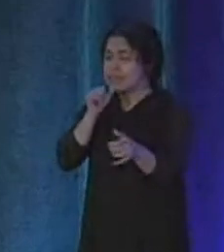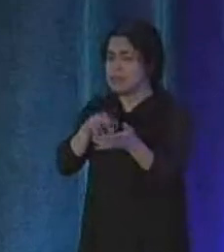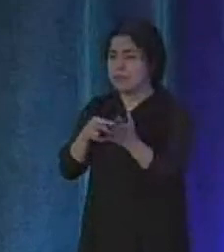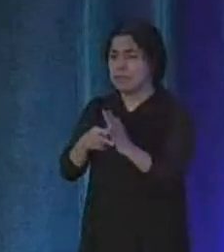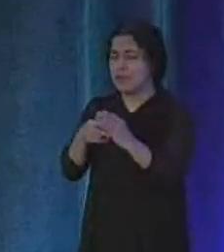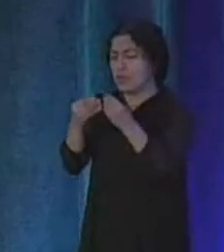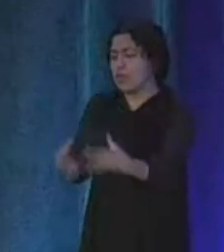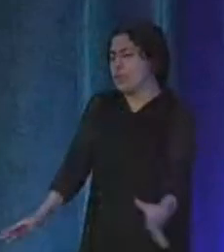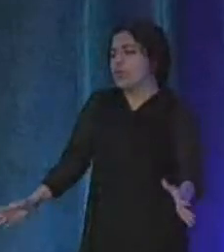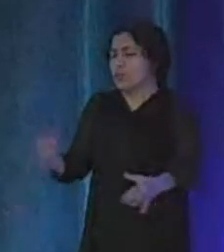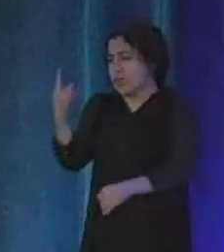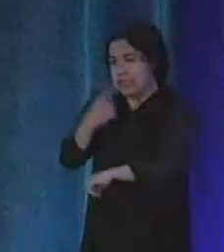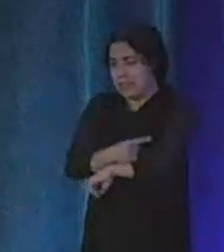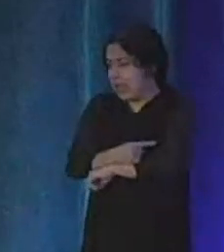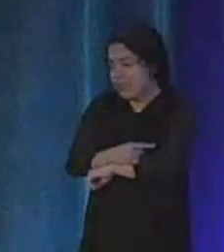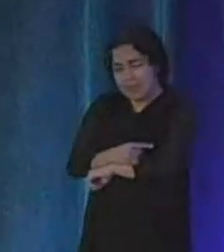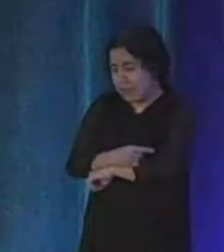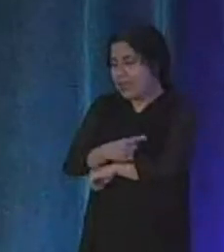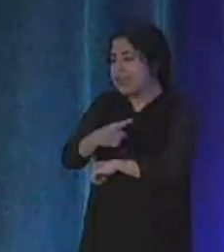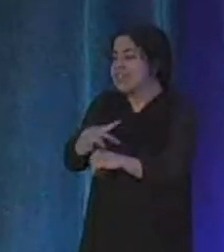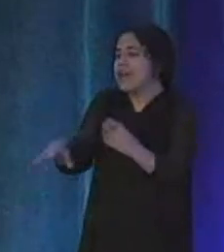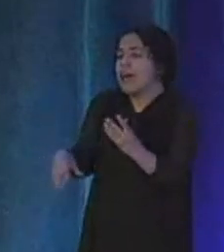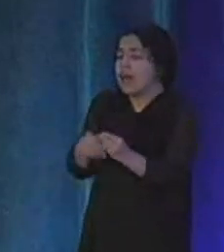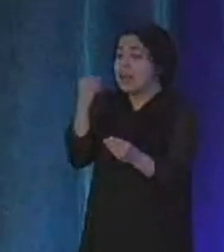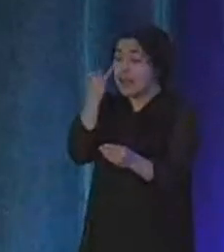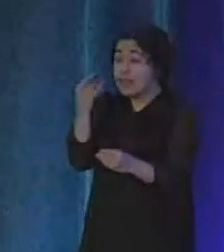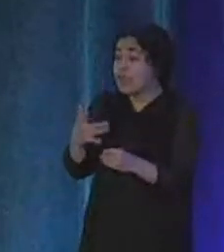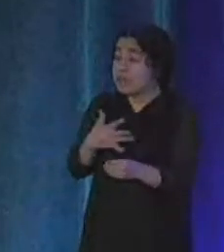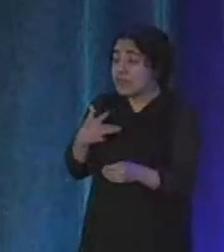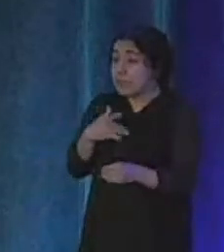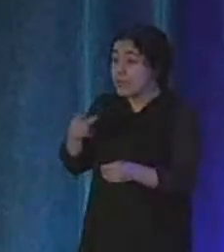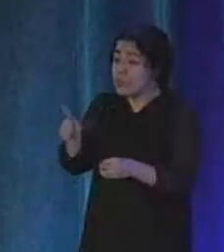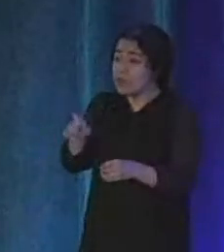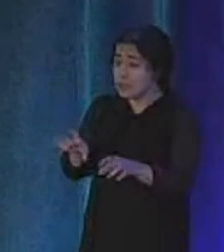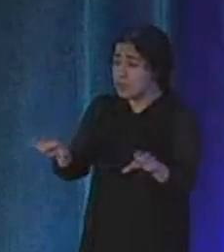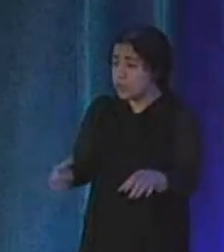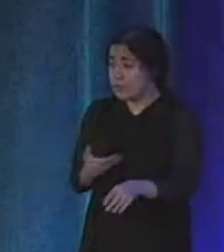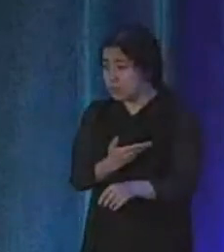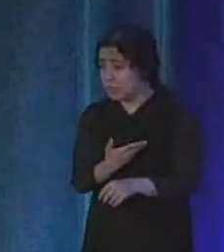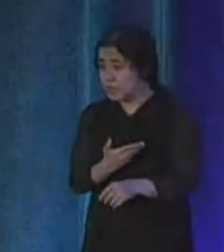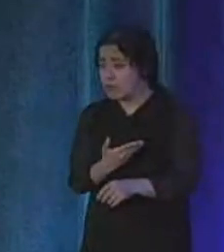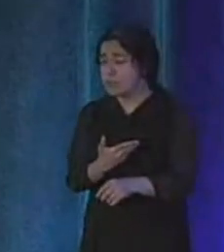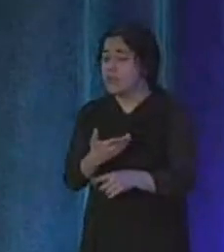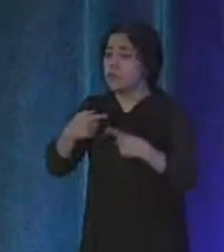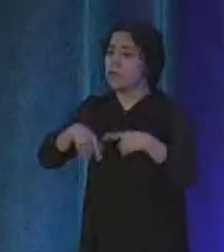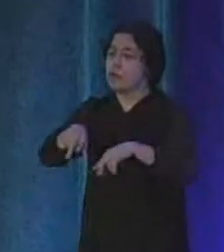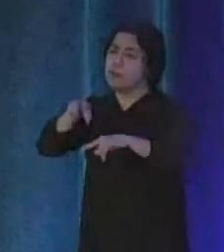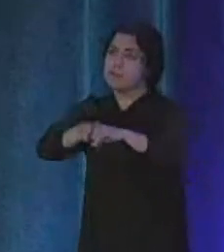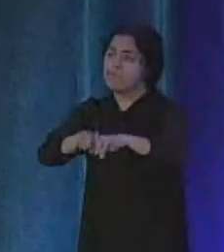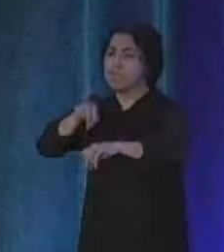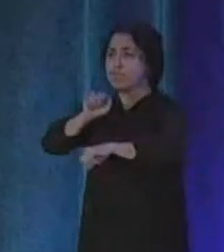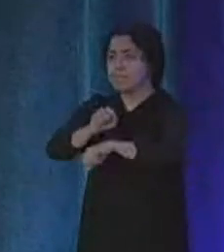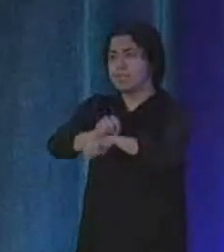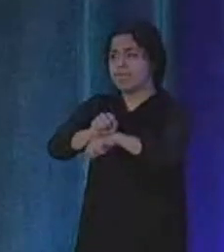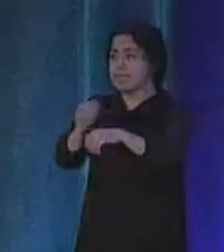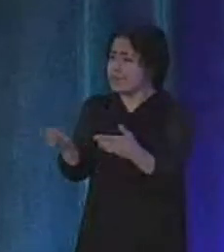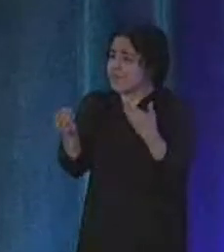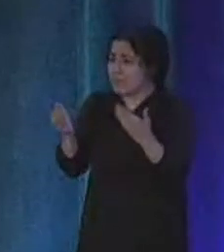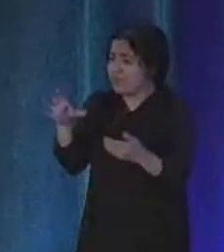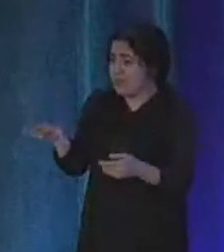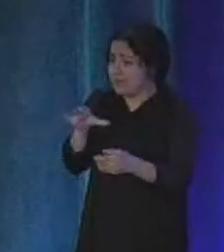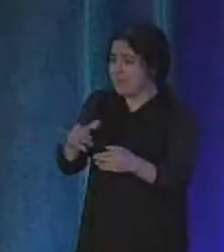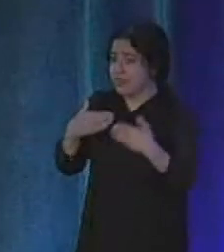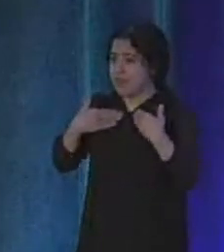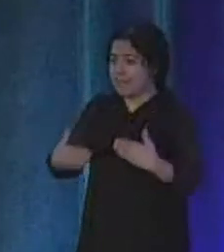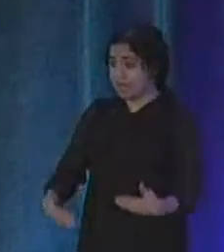is a purely additive. If this is something that you feel like you need to do as you sit down to work that day, do it and send that